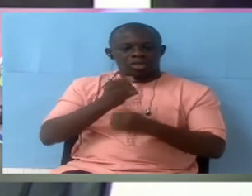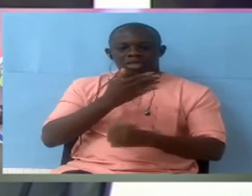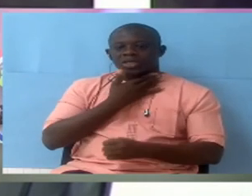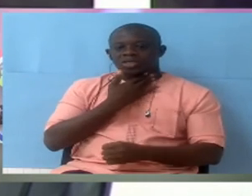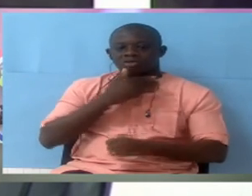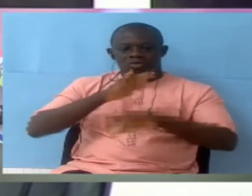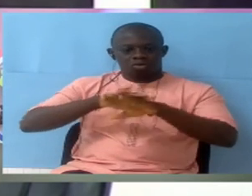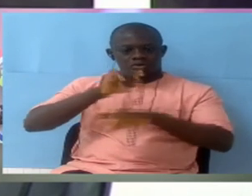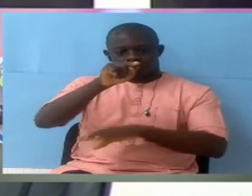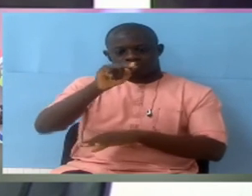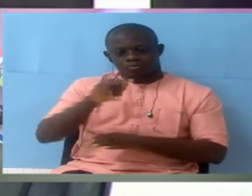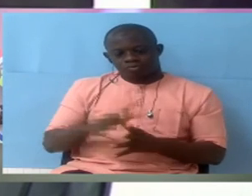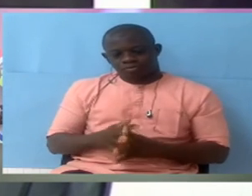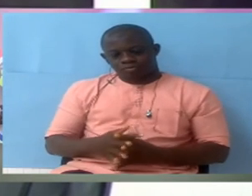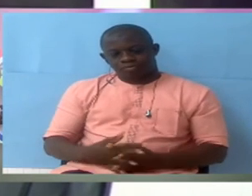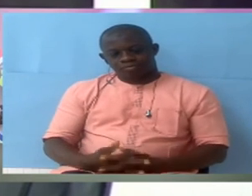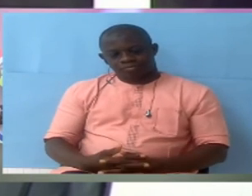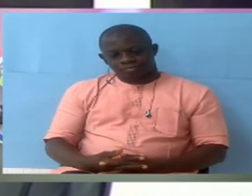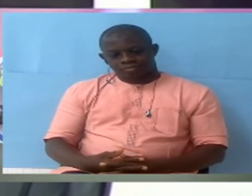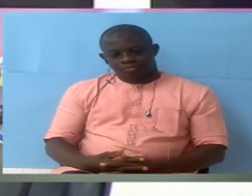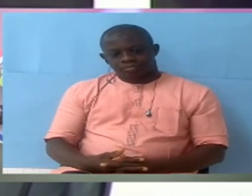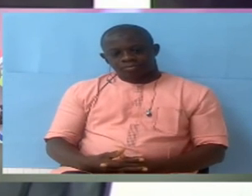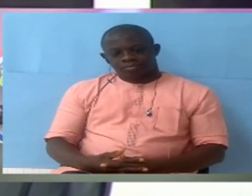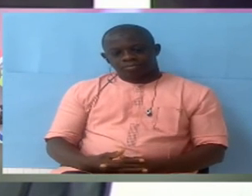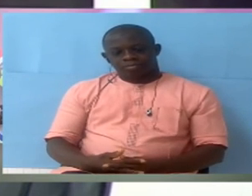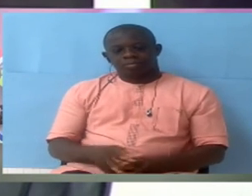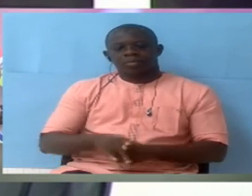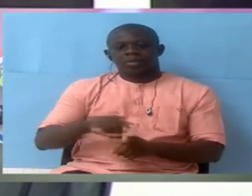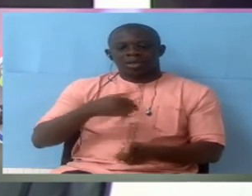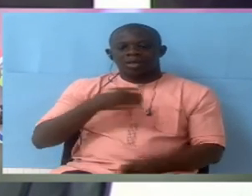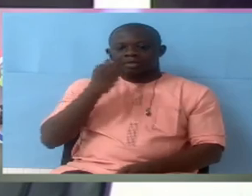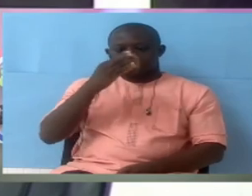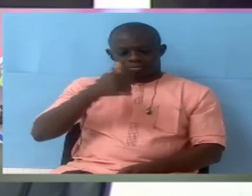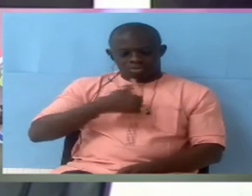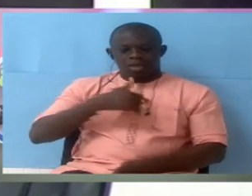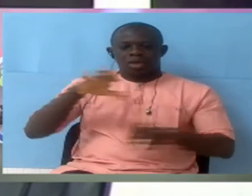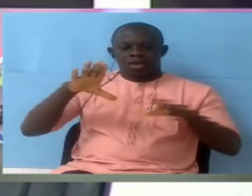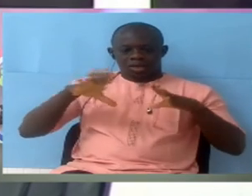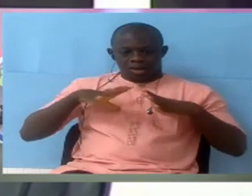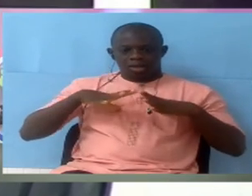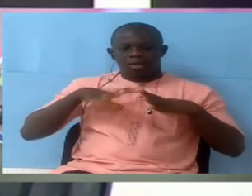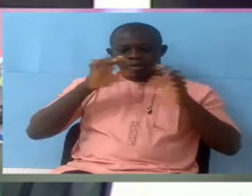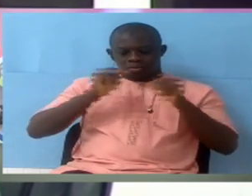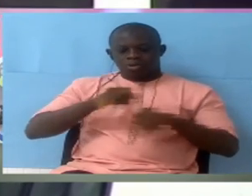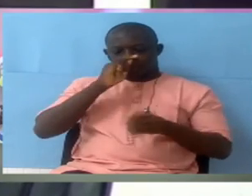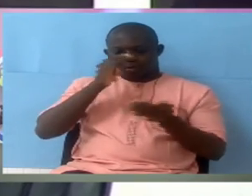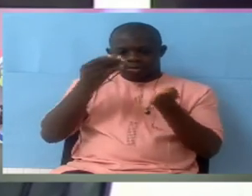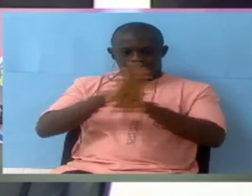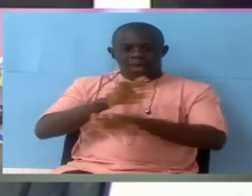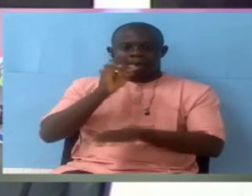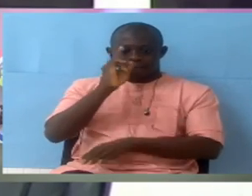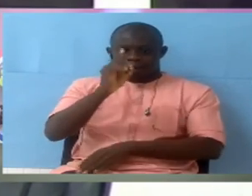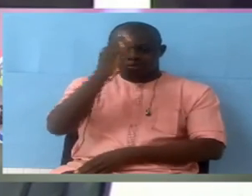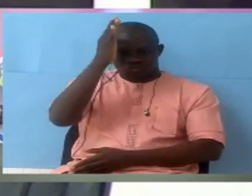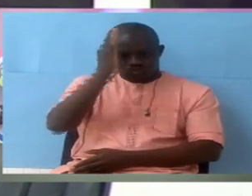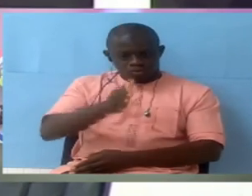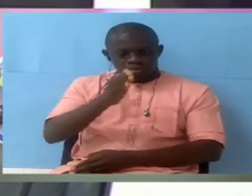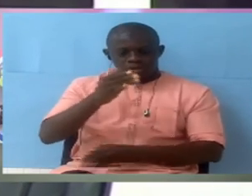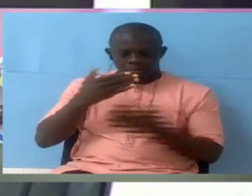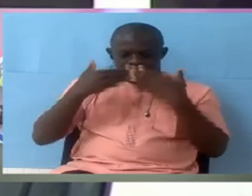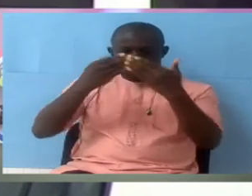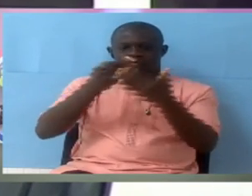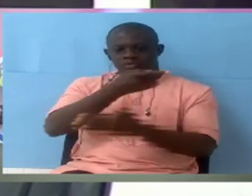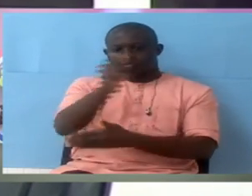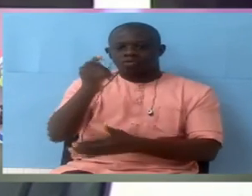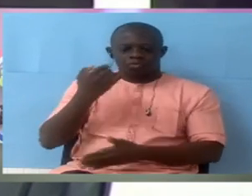you. Ah du yom bak yow de. I said I'm ready to die, but the truth I will tell you. Manelen ah hana ma dede way nak